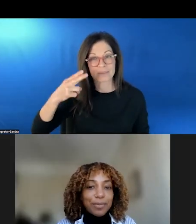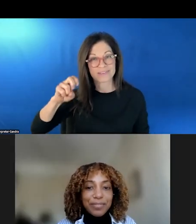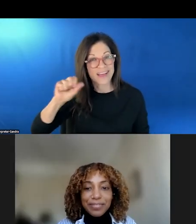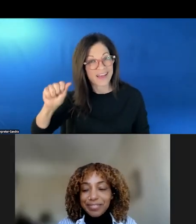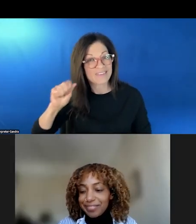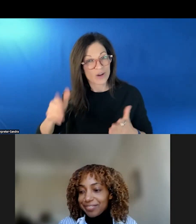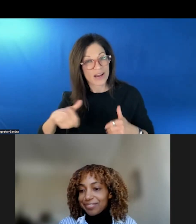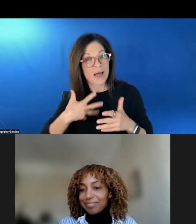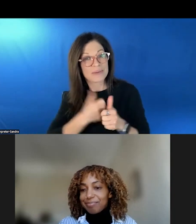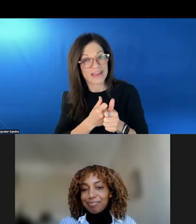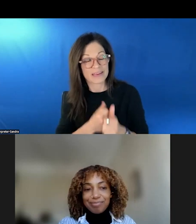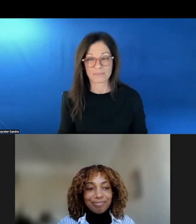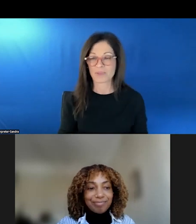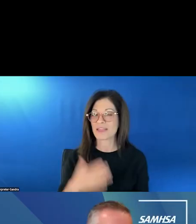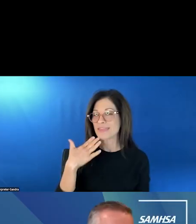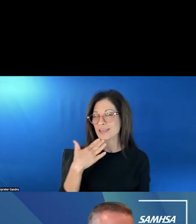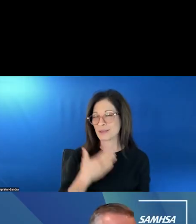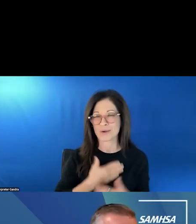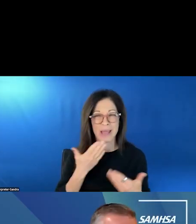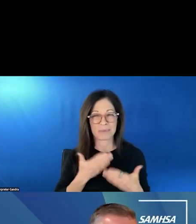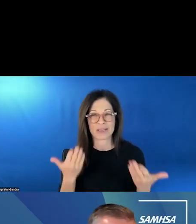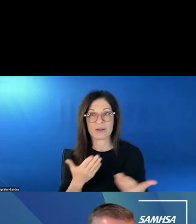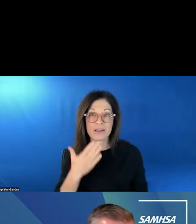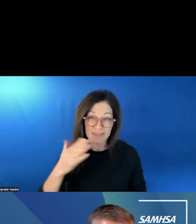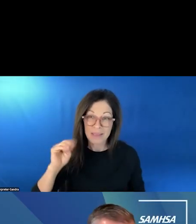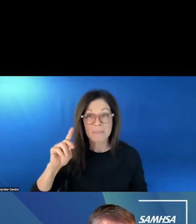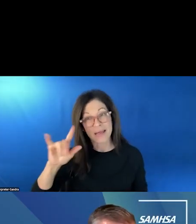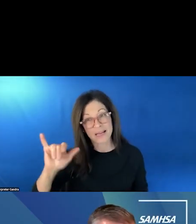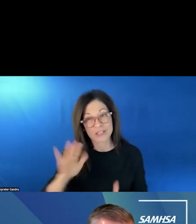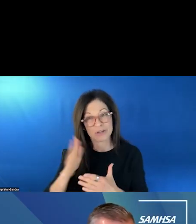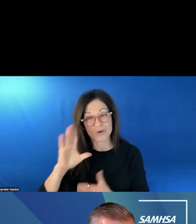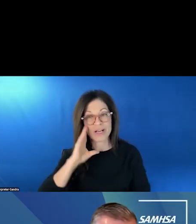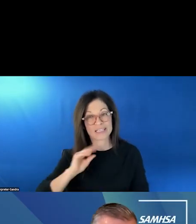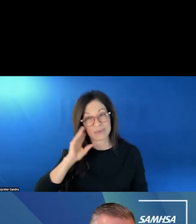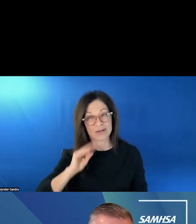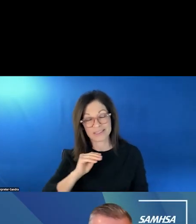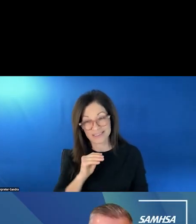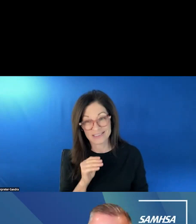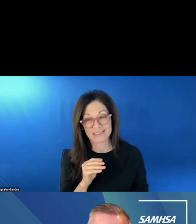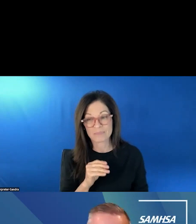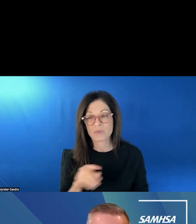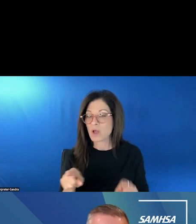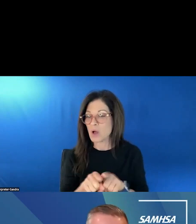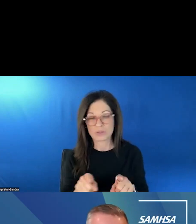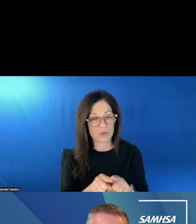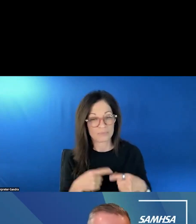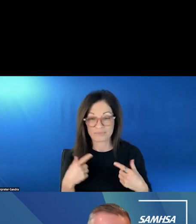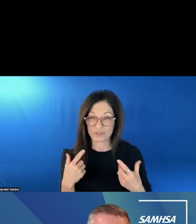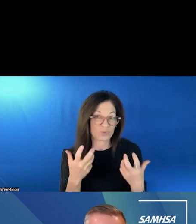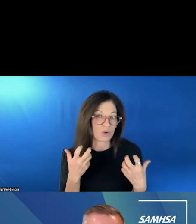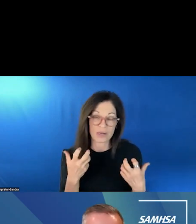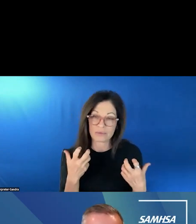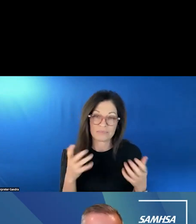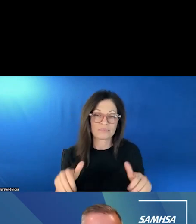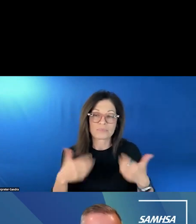welcome. Thank you. Good to be here. Thank you, Maddie, for sharing your experience and insights, and also just want to